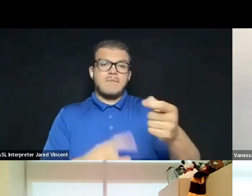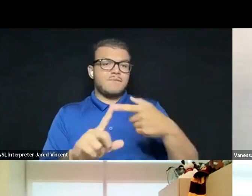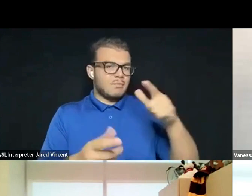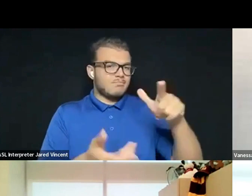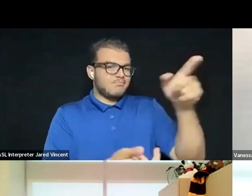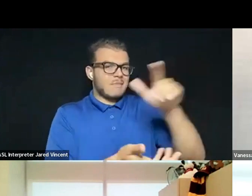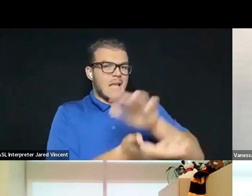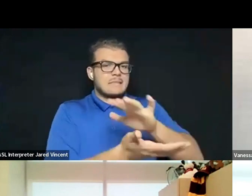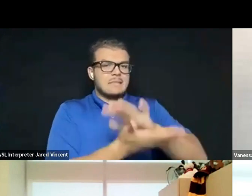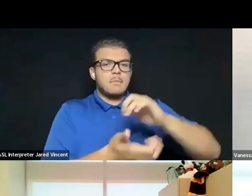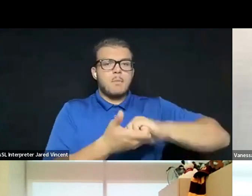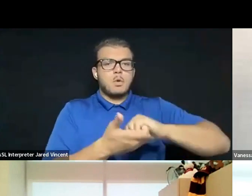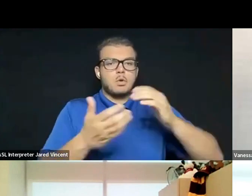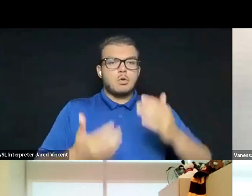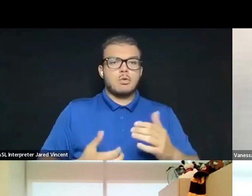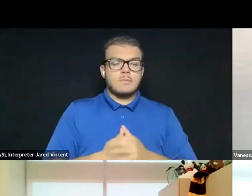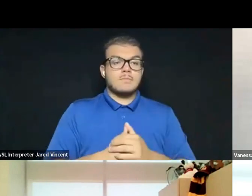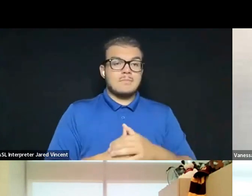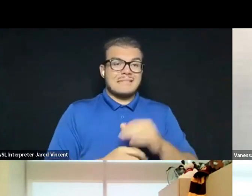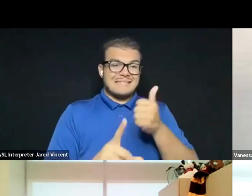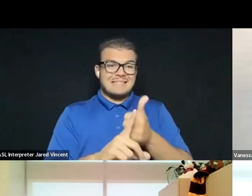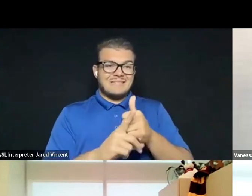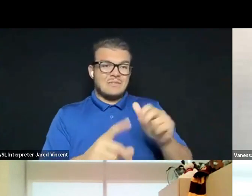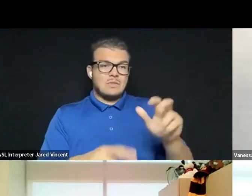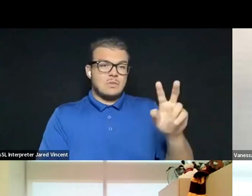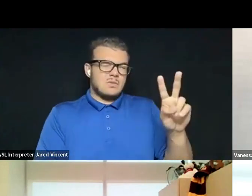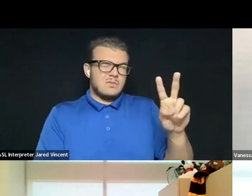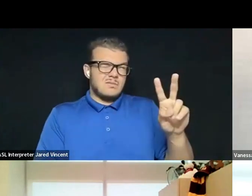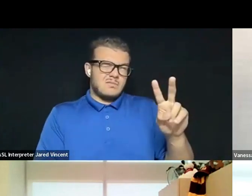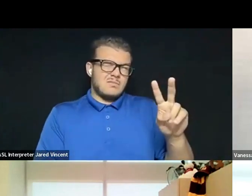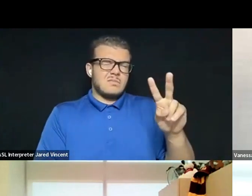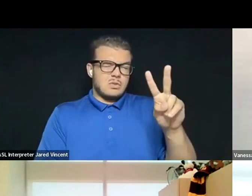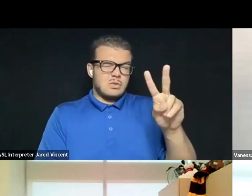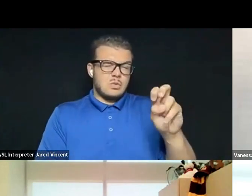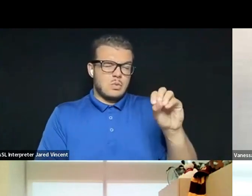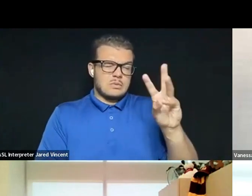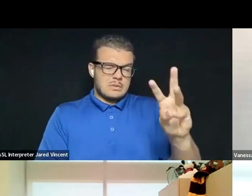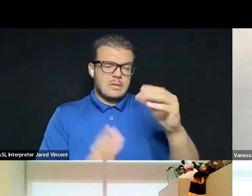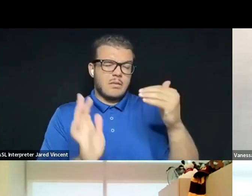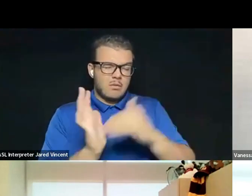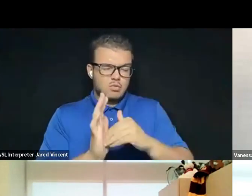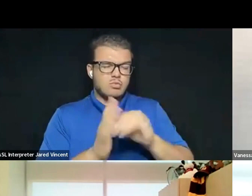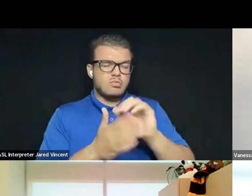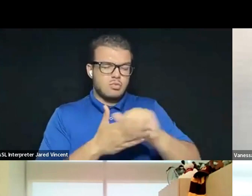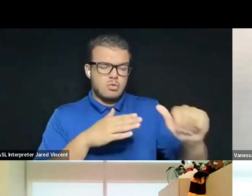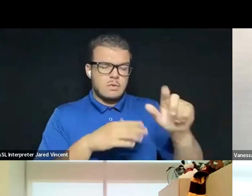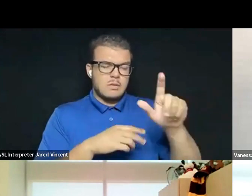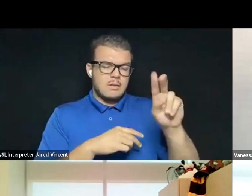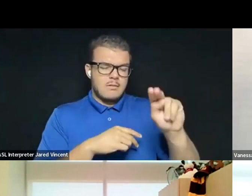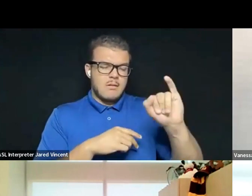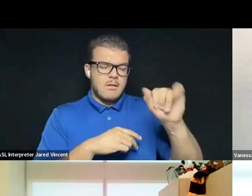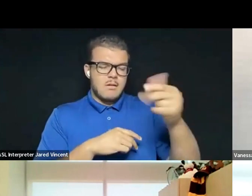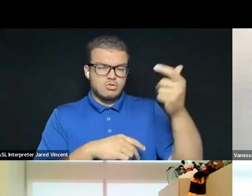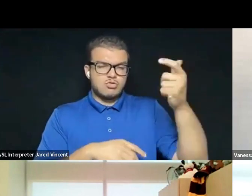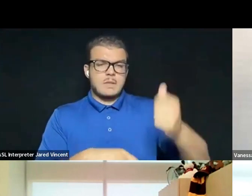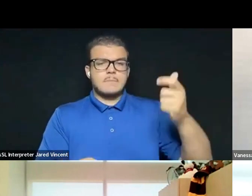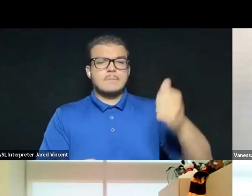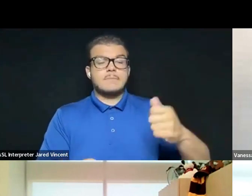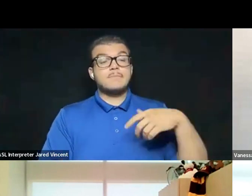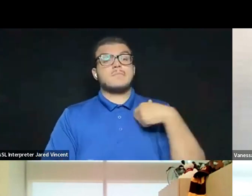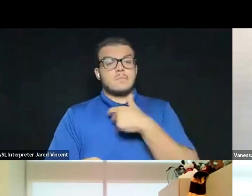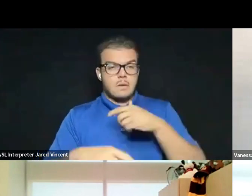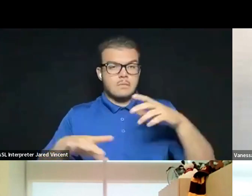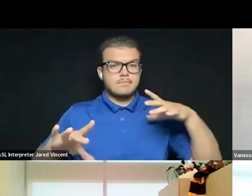partner. This was a $206,000 NIH grant. As we learned in